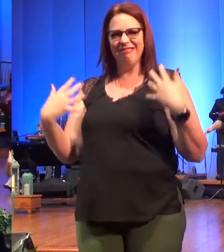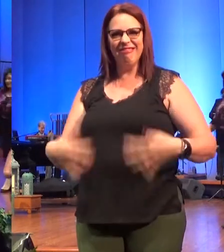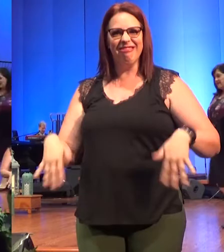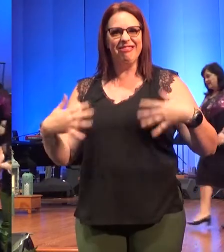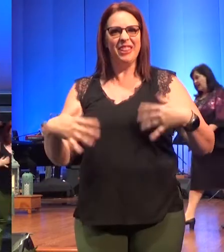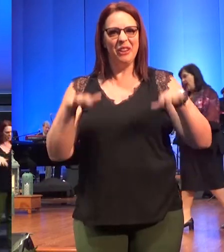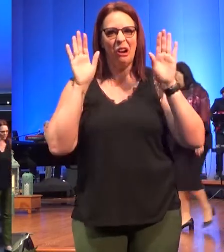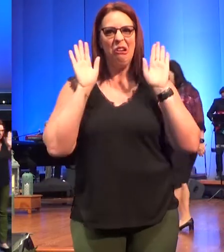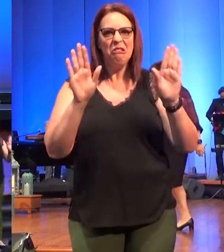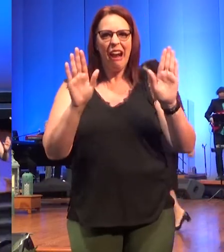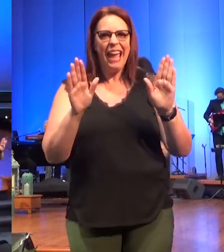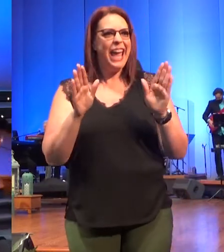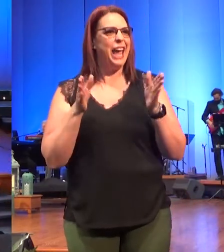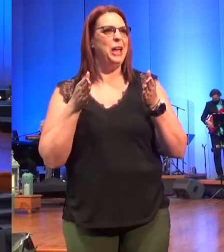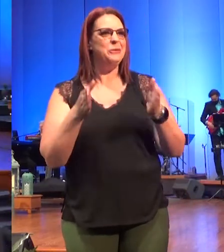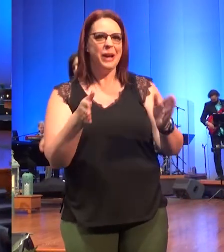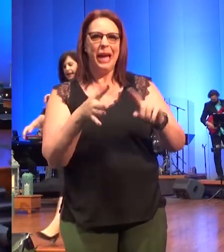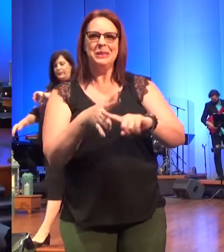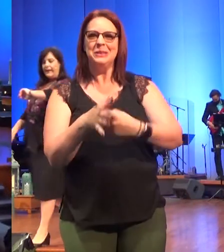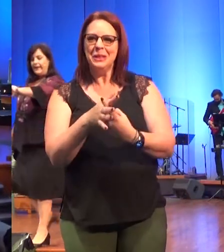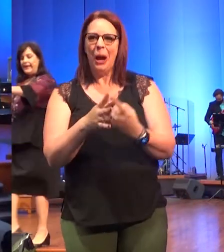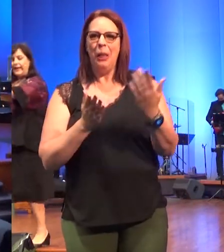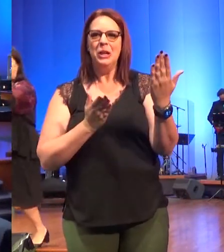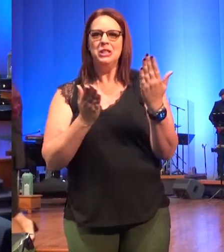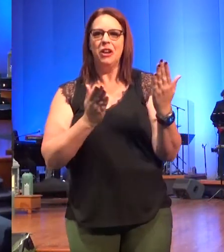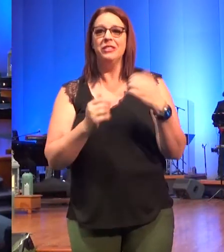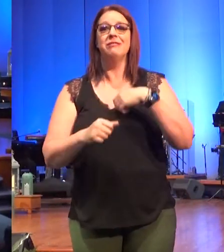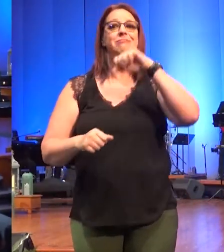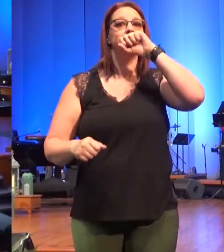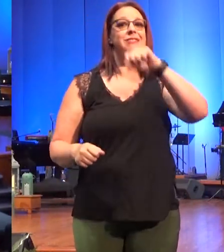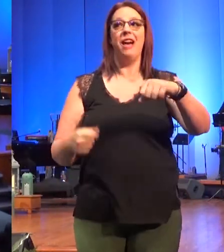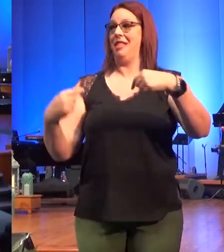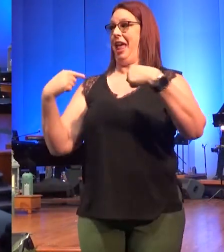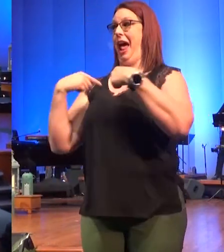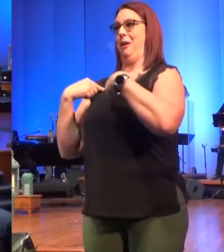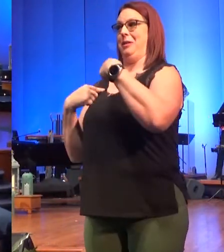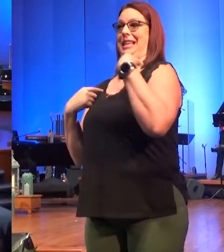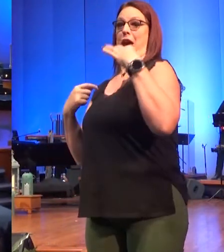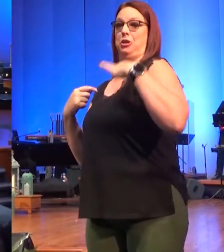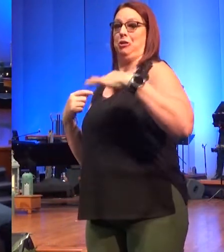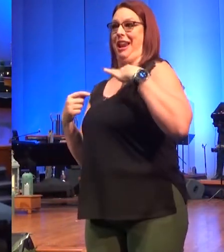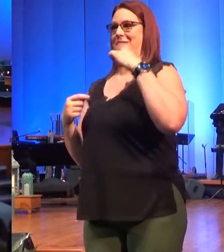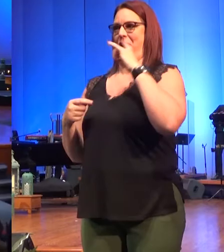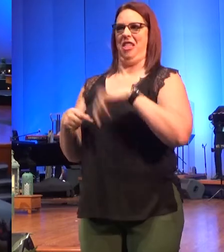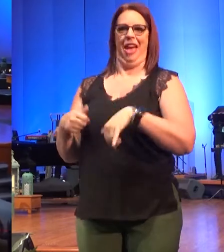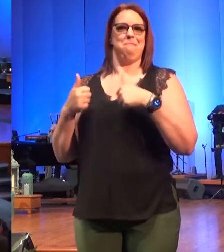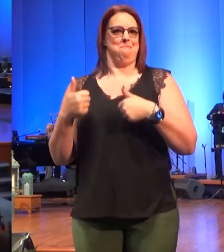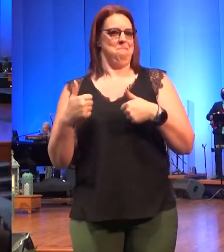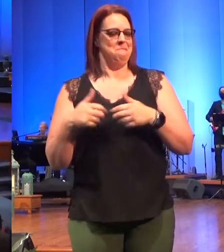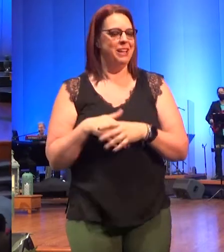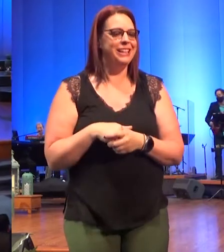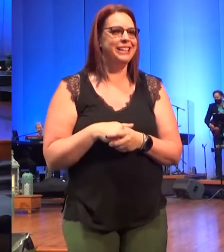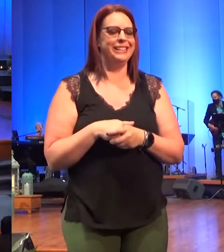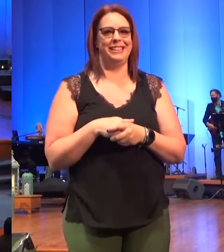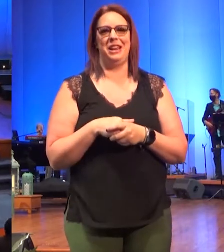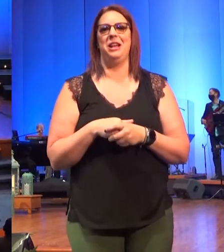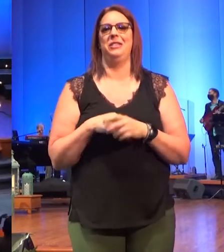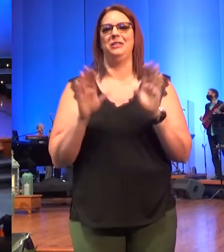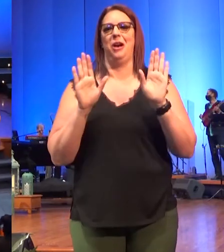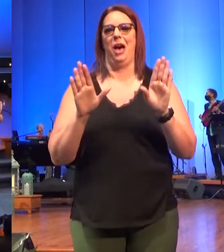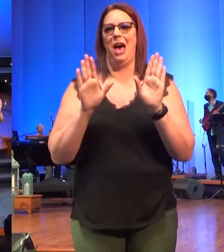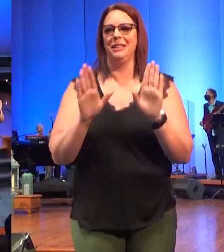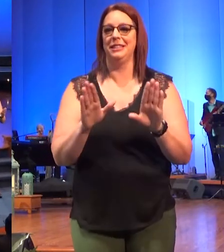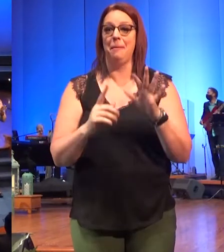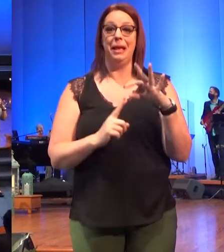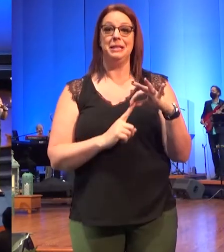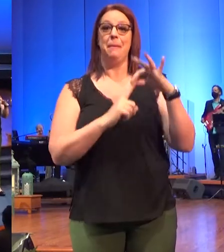to start our service off. I love it that I'm probably going to get a lot of credit for that thing on my movement today, so that's awesome,